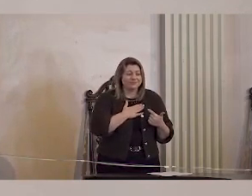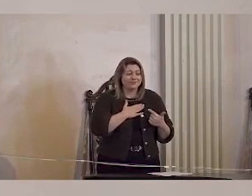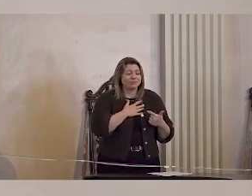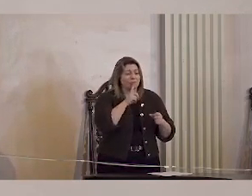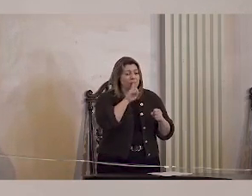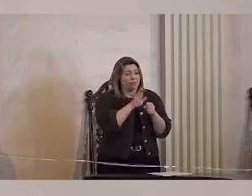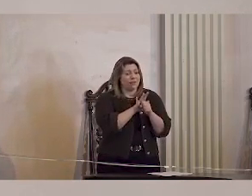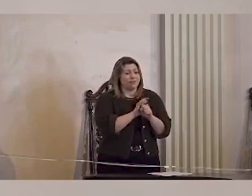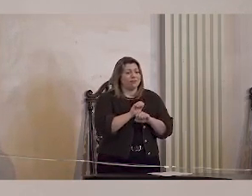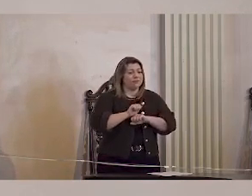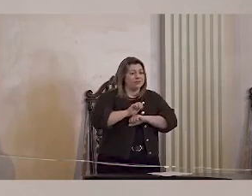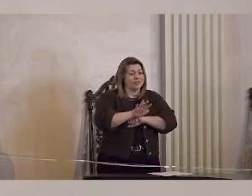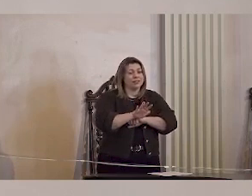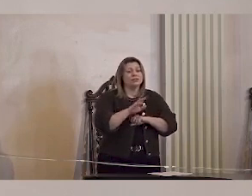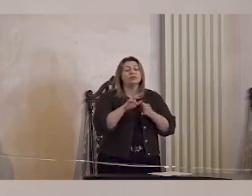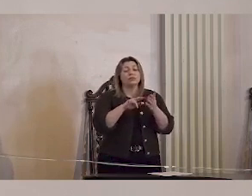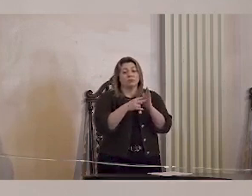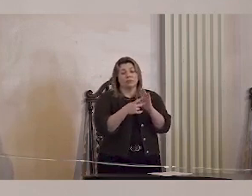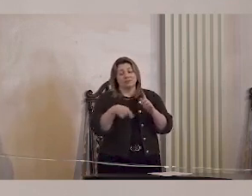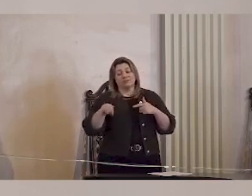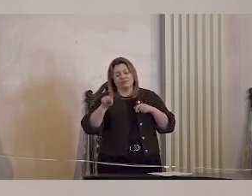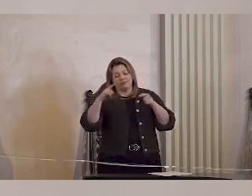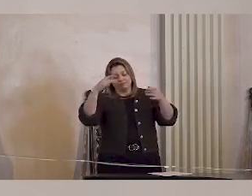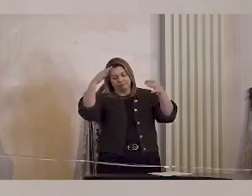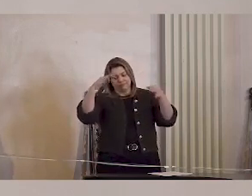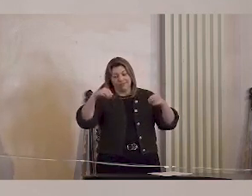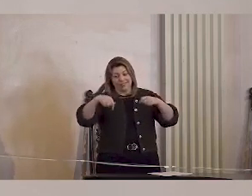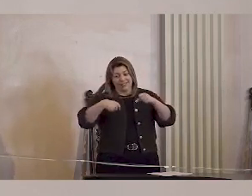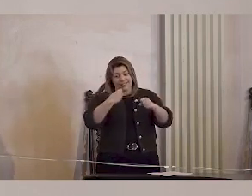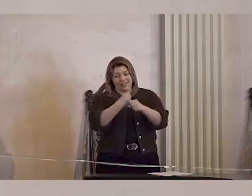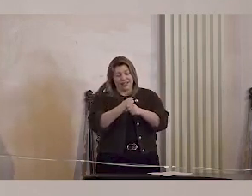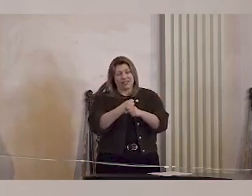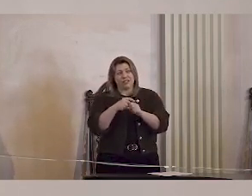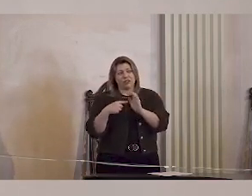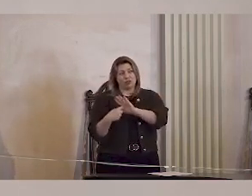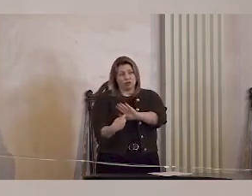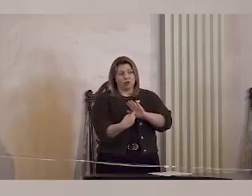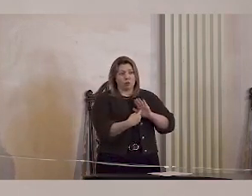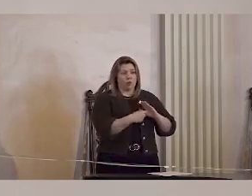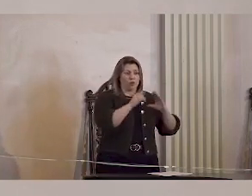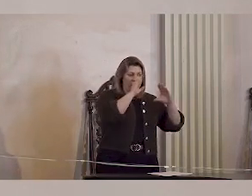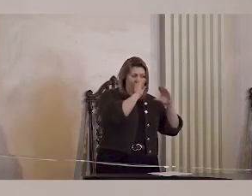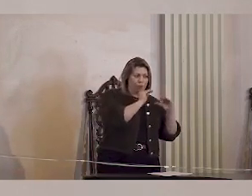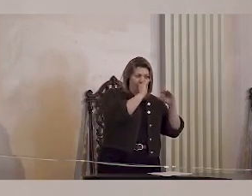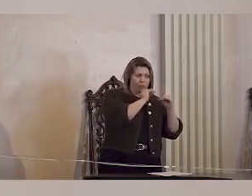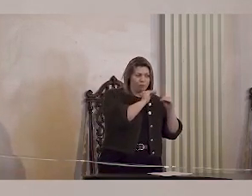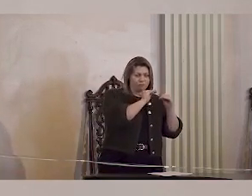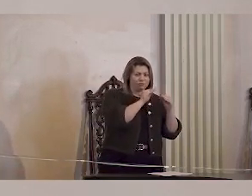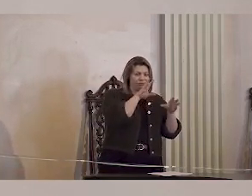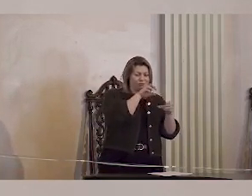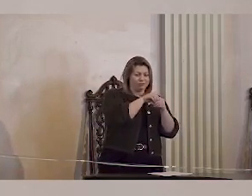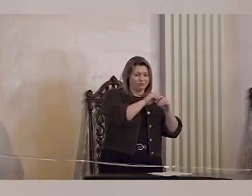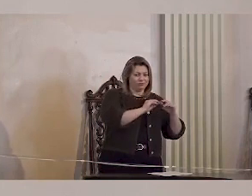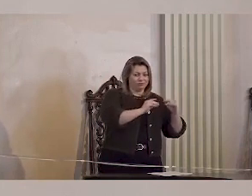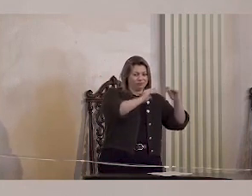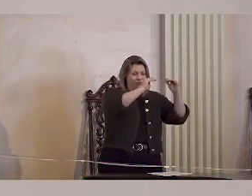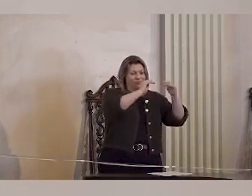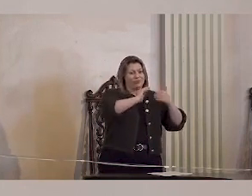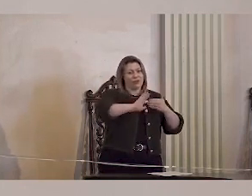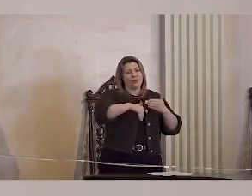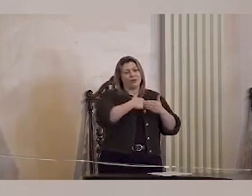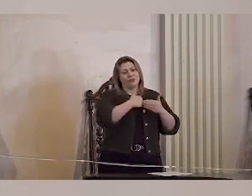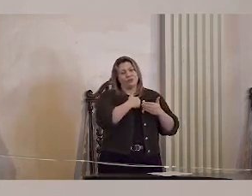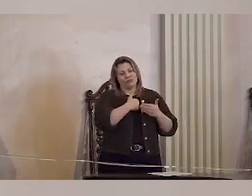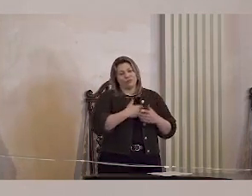in so that decision making this year can reflect the hope that is rising here at All Souls.